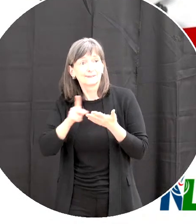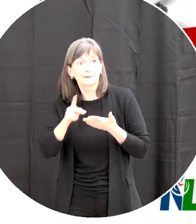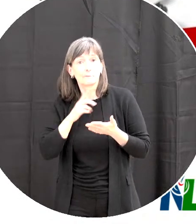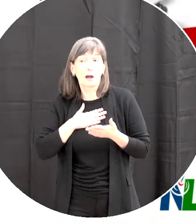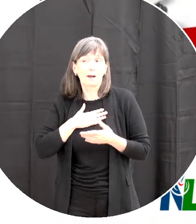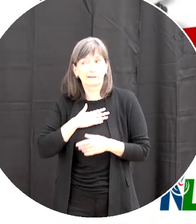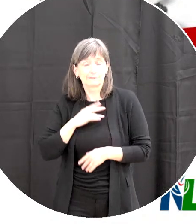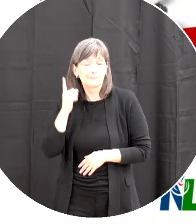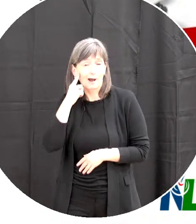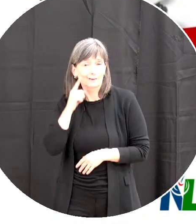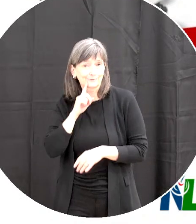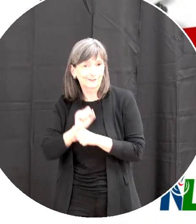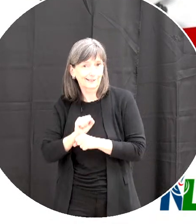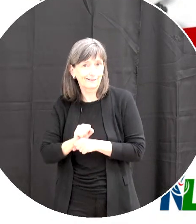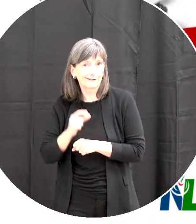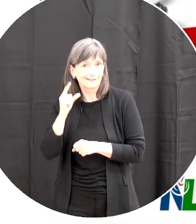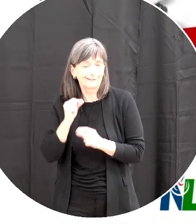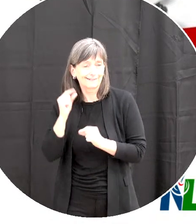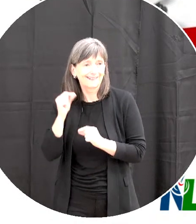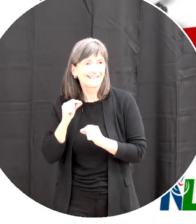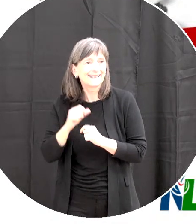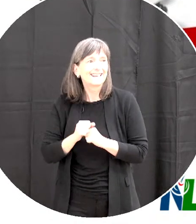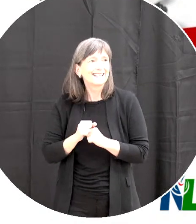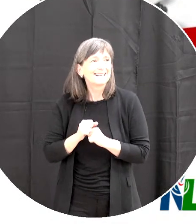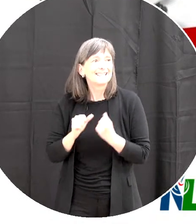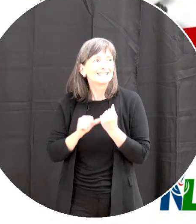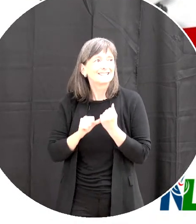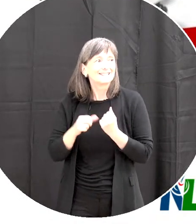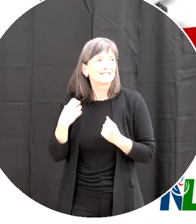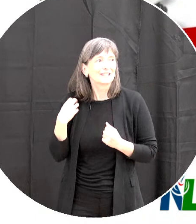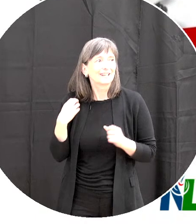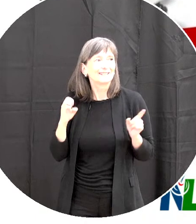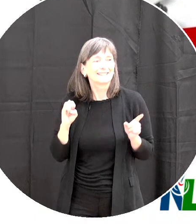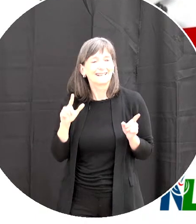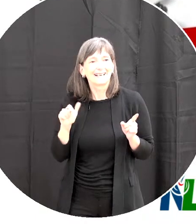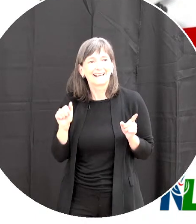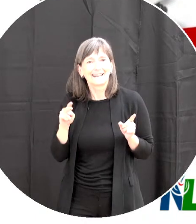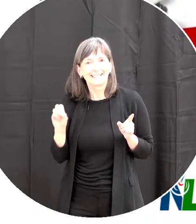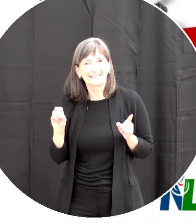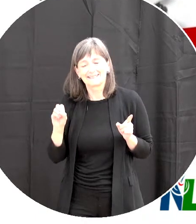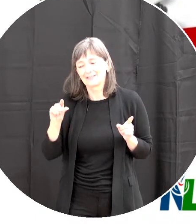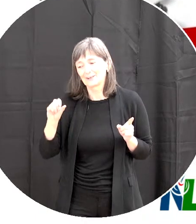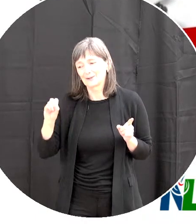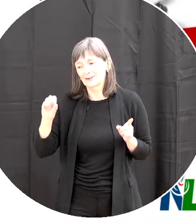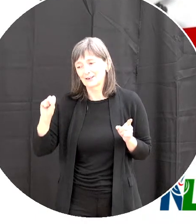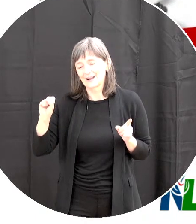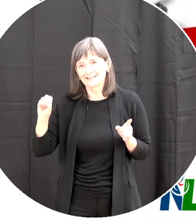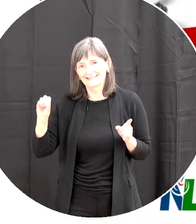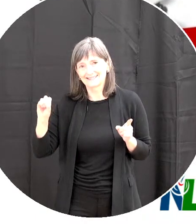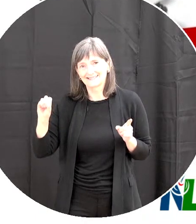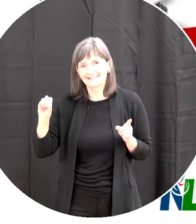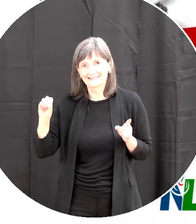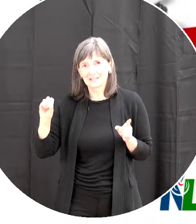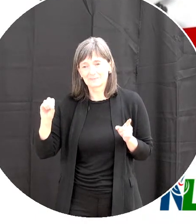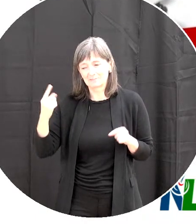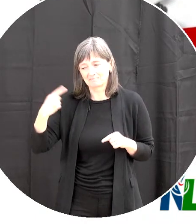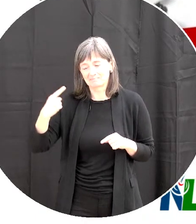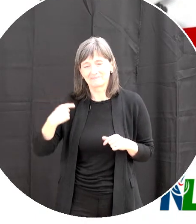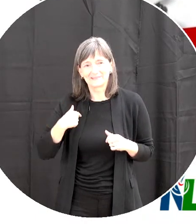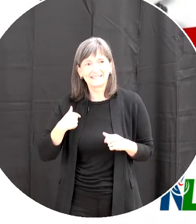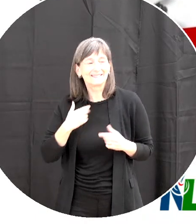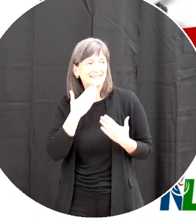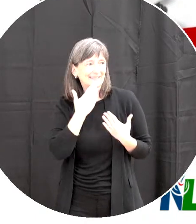boss. Apologies to the chair, Elaine Cross, who keeps me on the straight and narrow. Thank you so much,